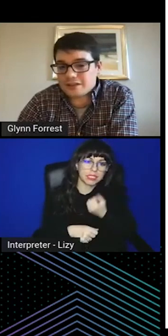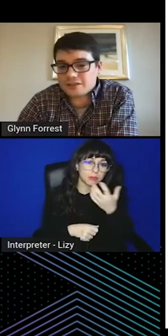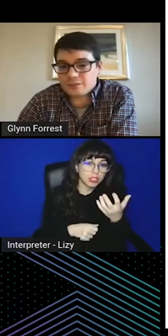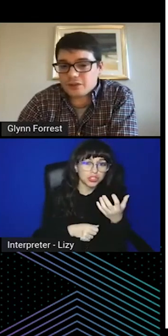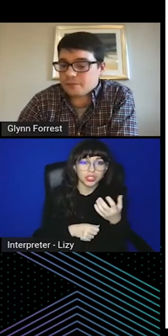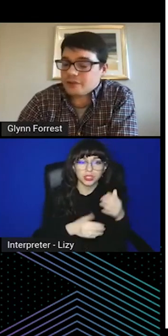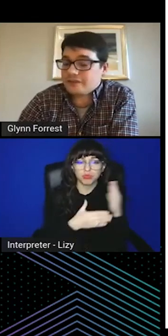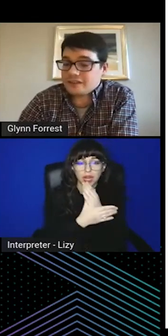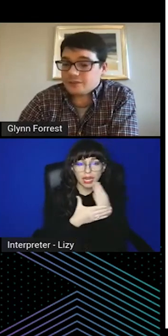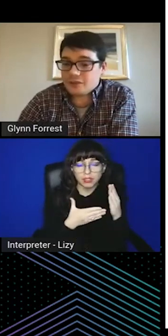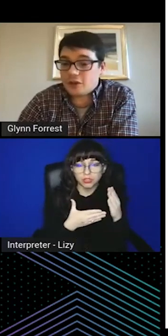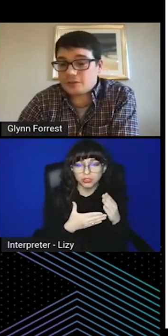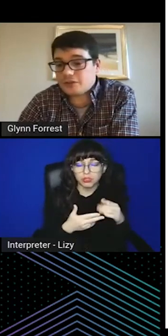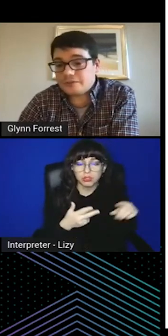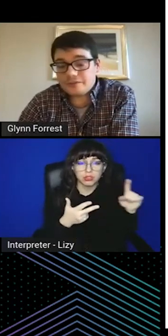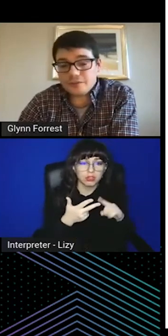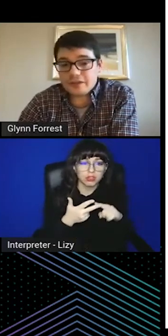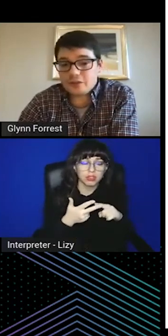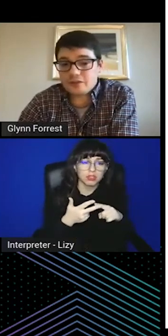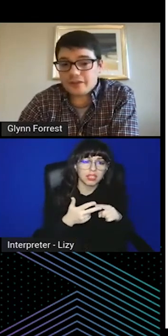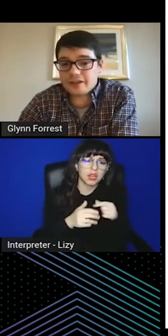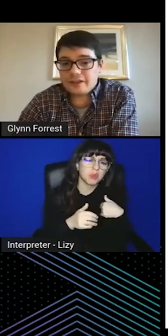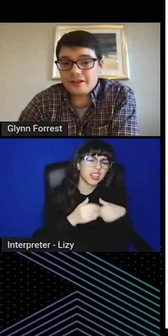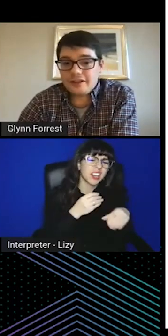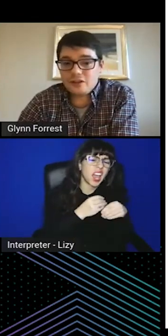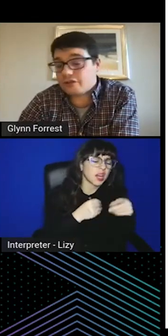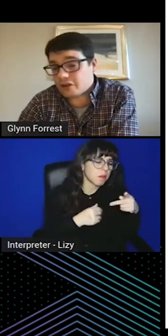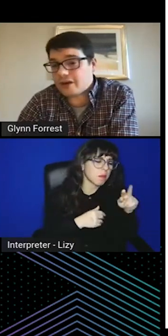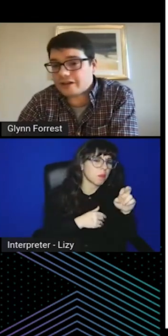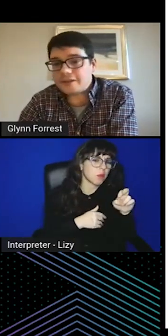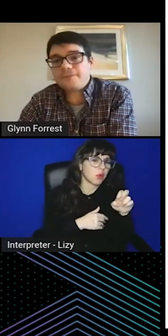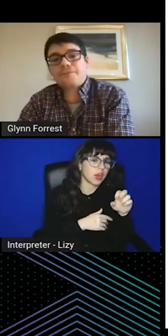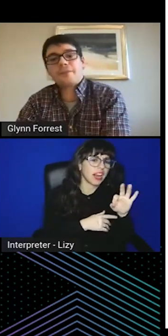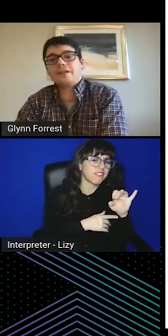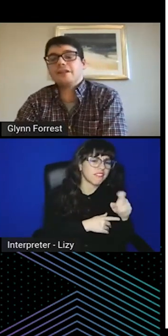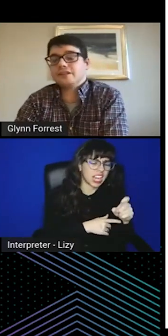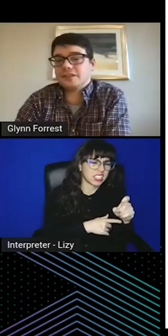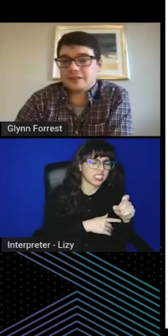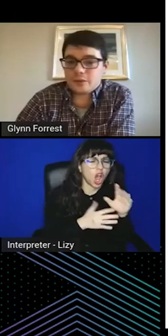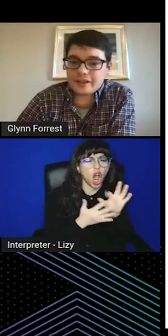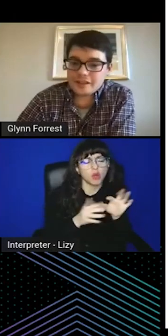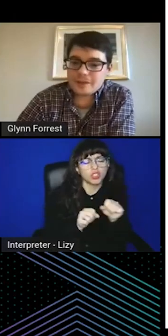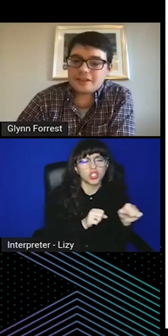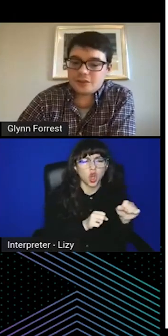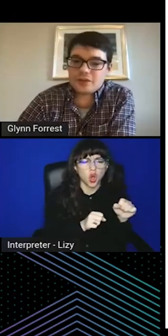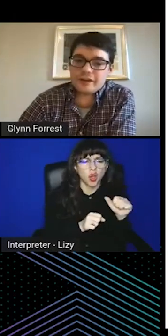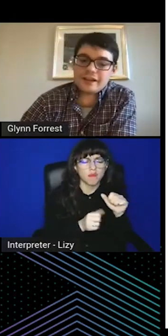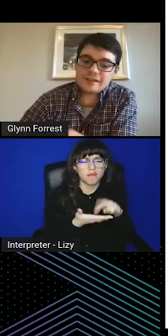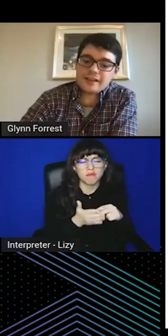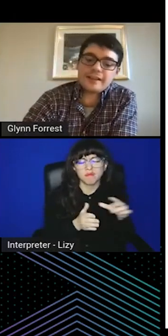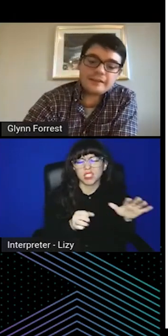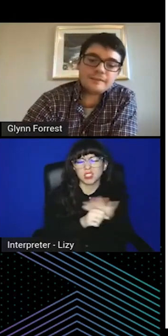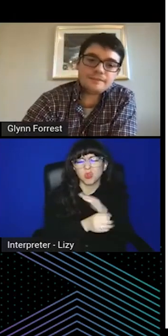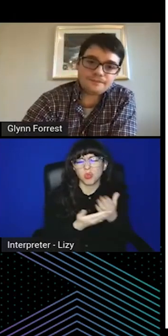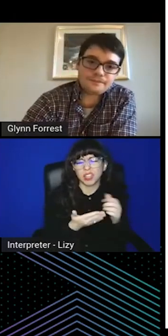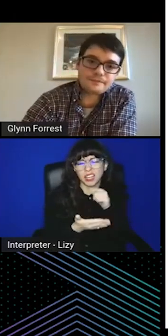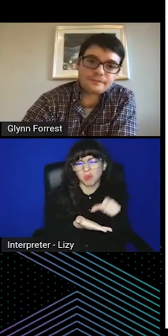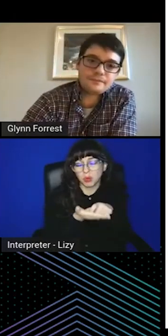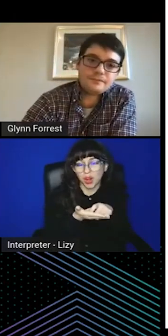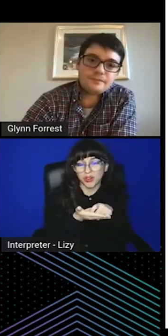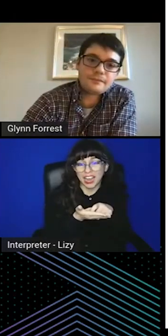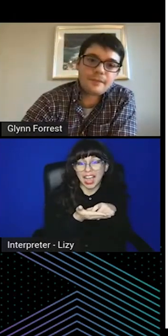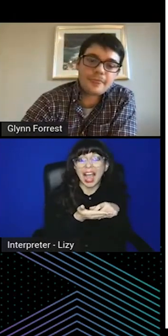well as we could prefix it with optional to make the whole thing not required. And you can see what it expands to on the right-hand side.